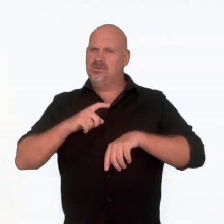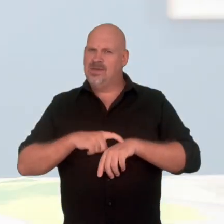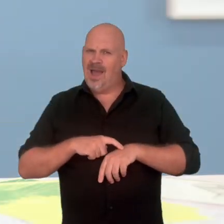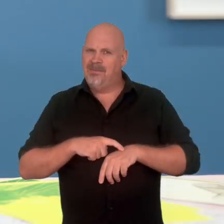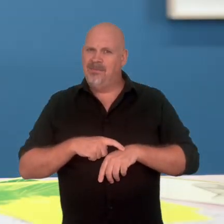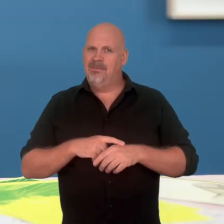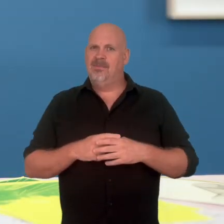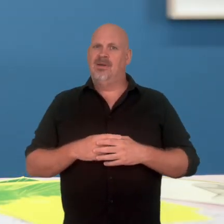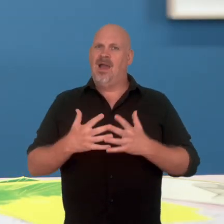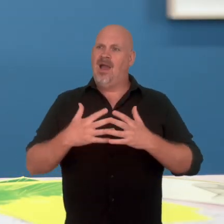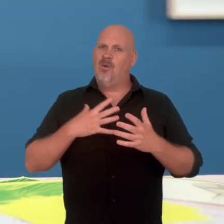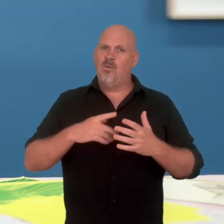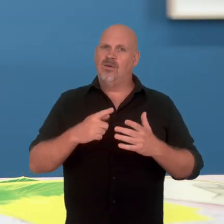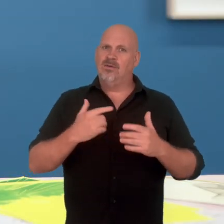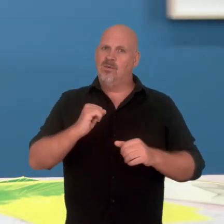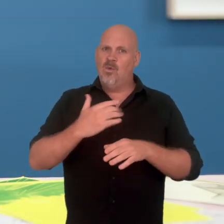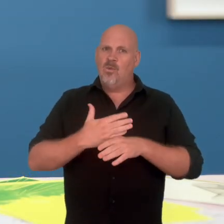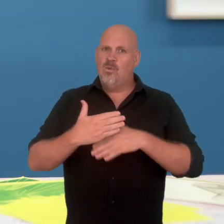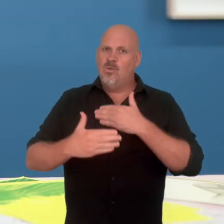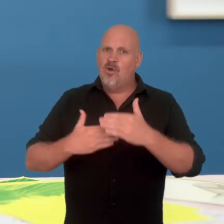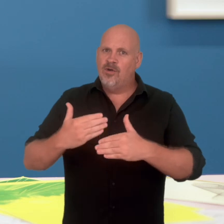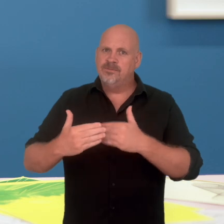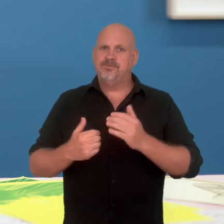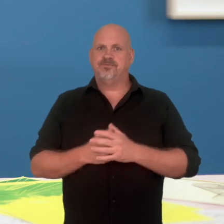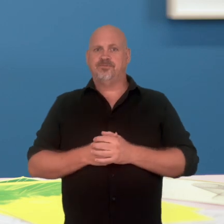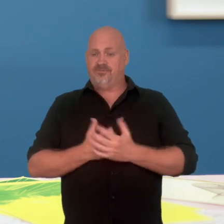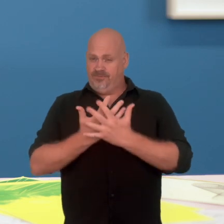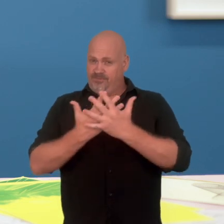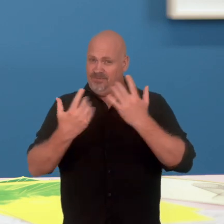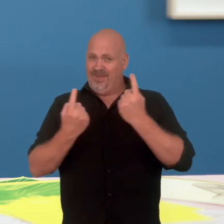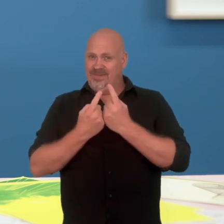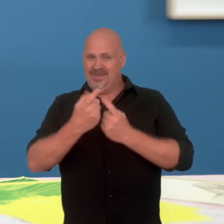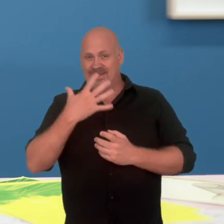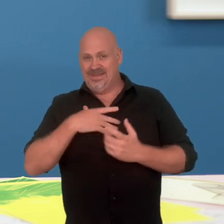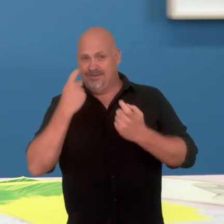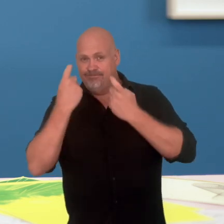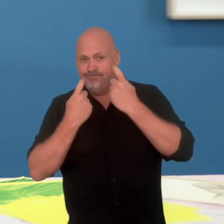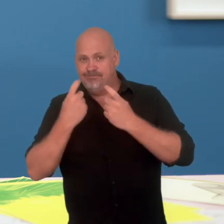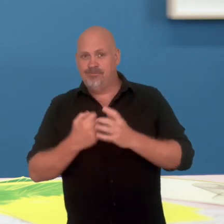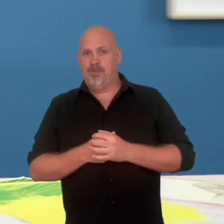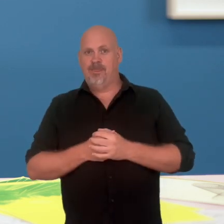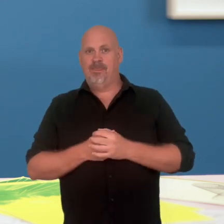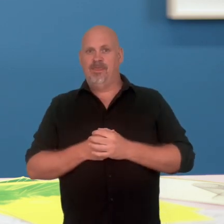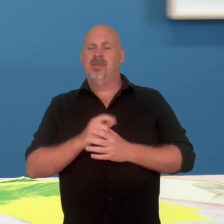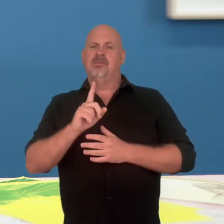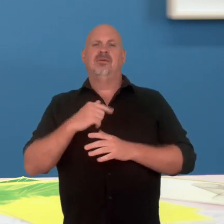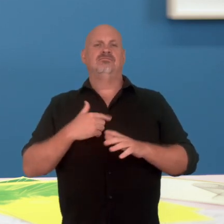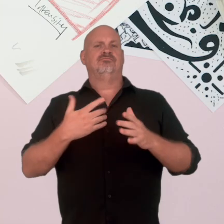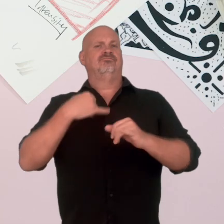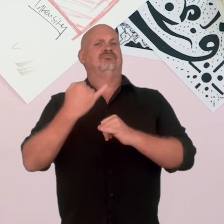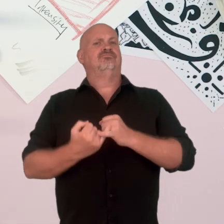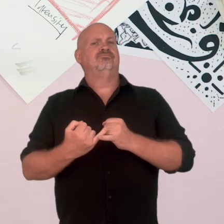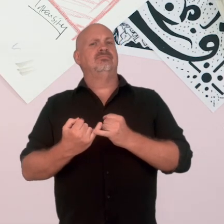work. So there's lots more things to consider, but I'm going to end with something that I'm going